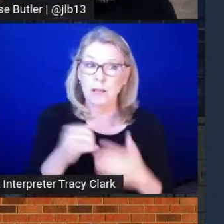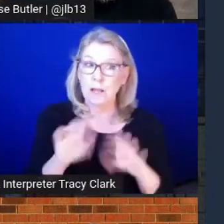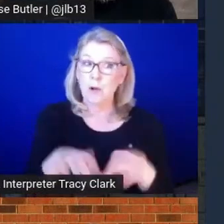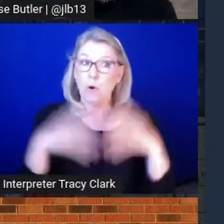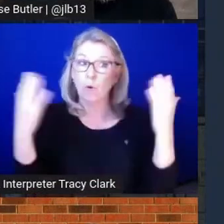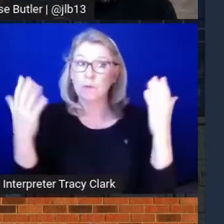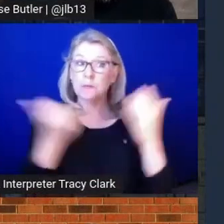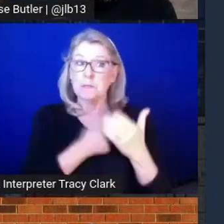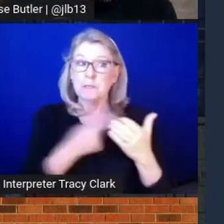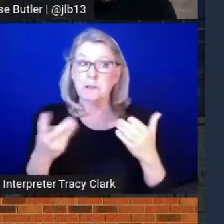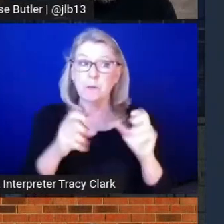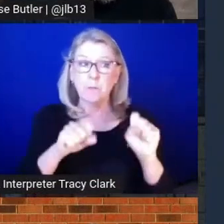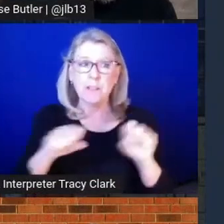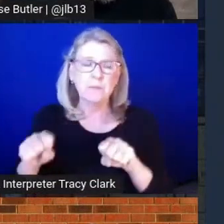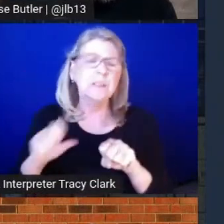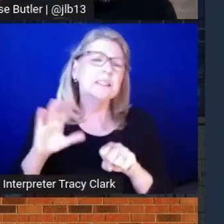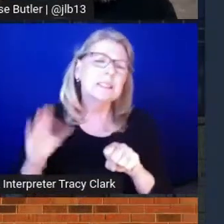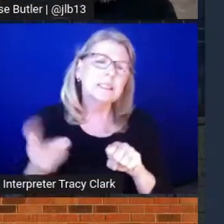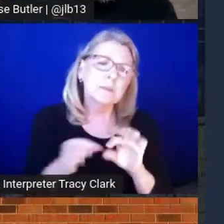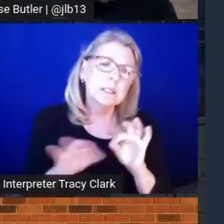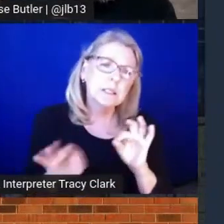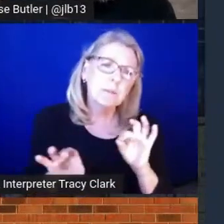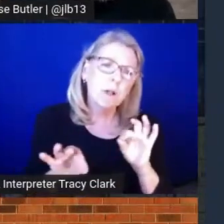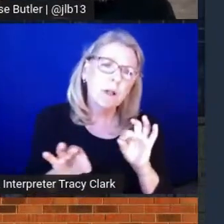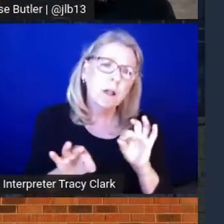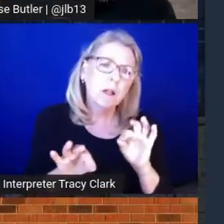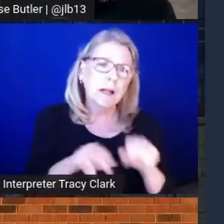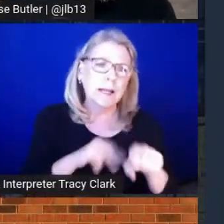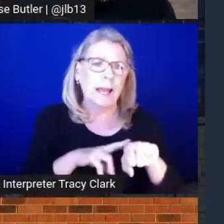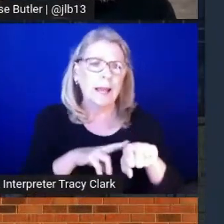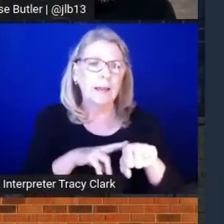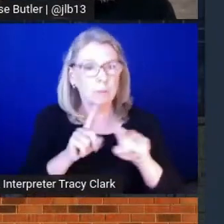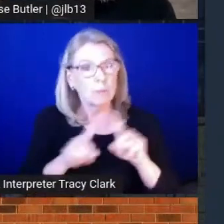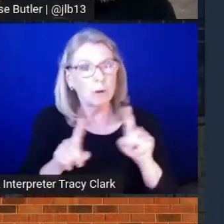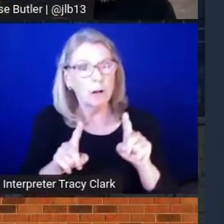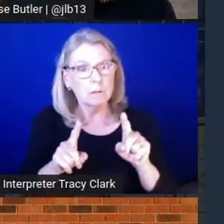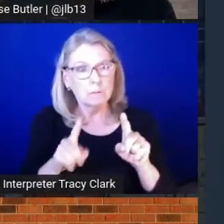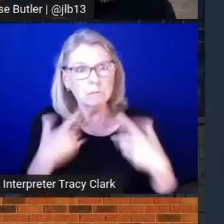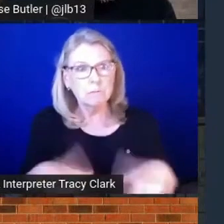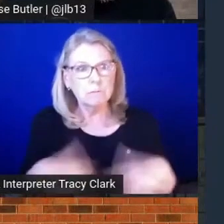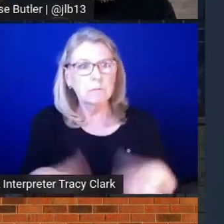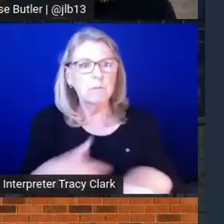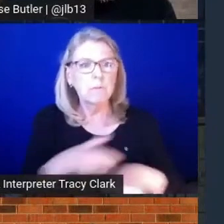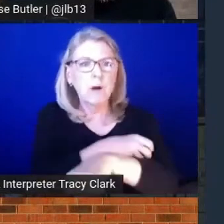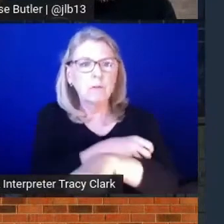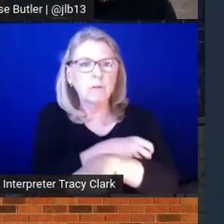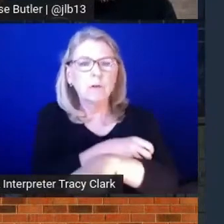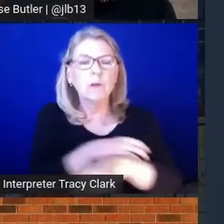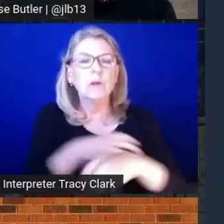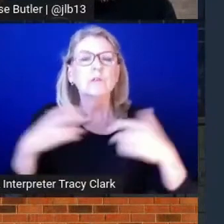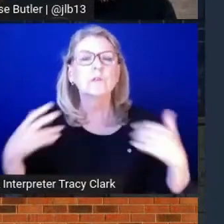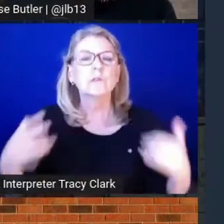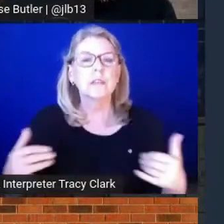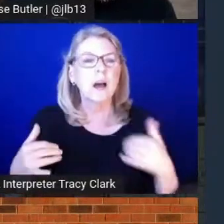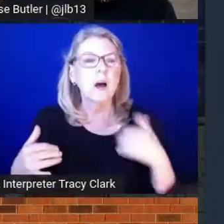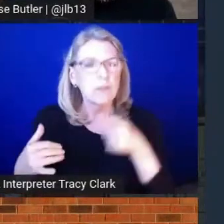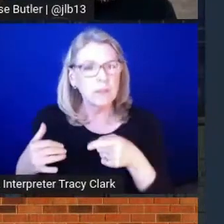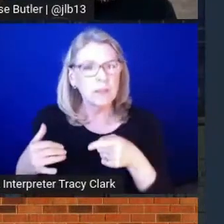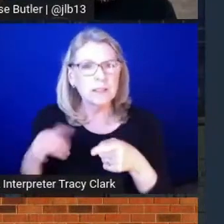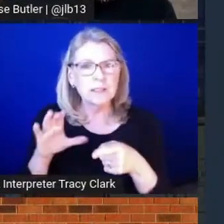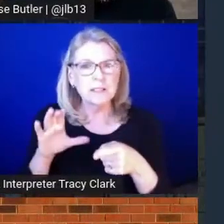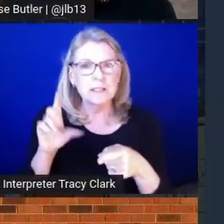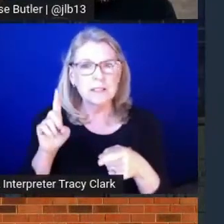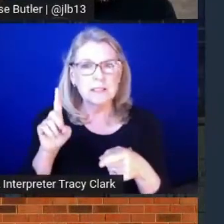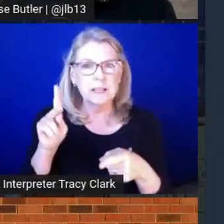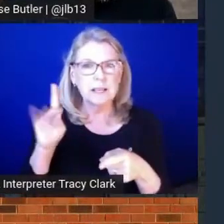really powerful. So for example, CDK8s will actually auto-generate Kubernetes resource names for you. Remember that those